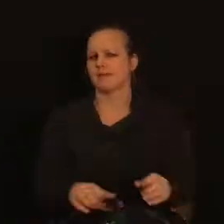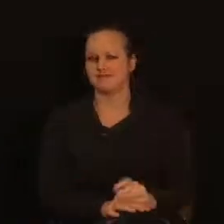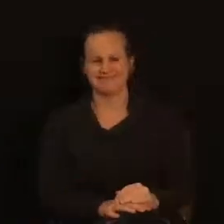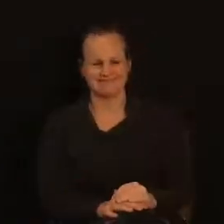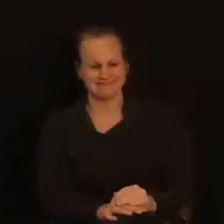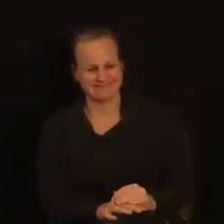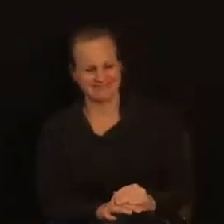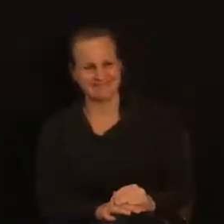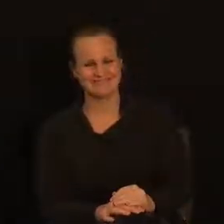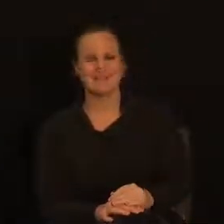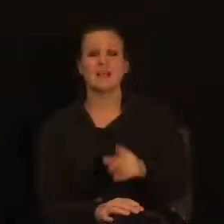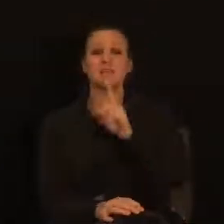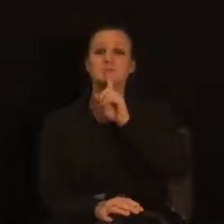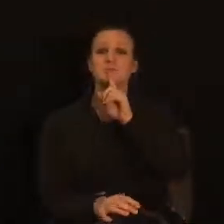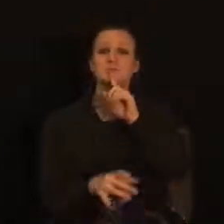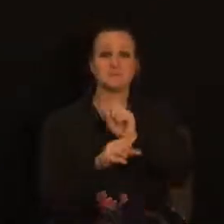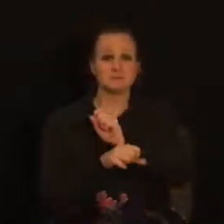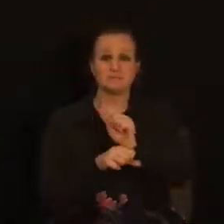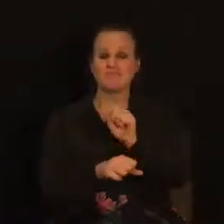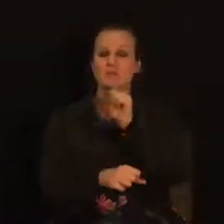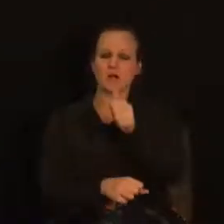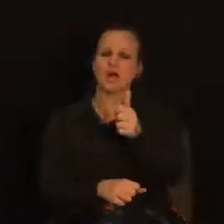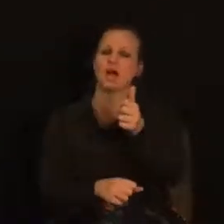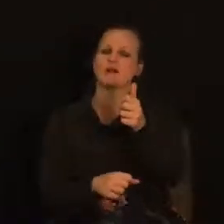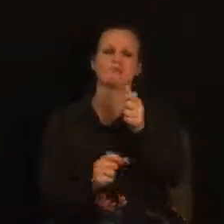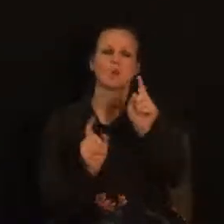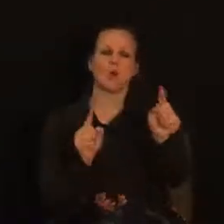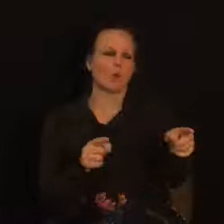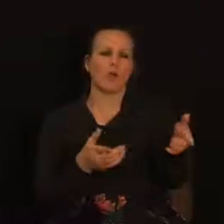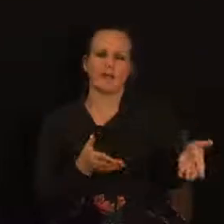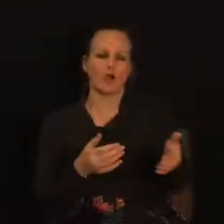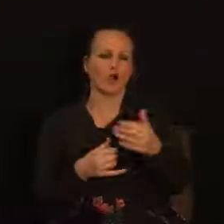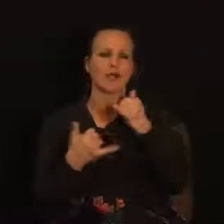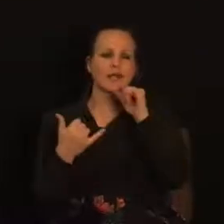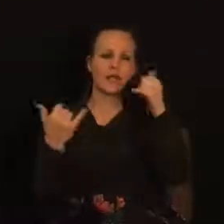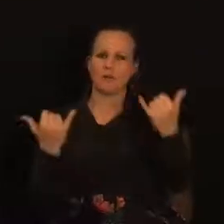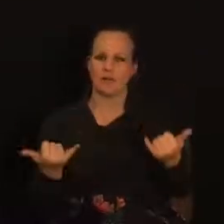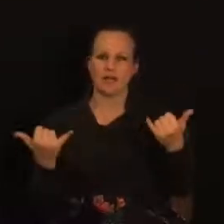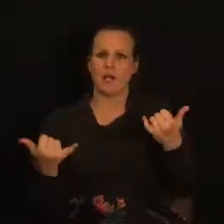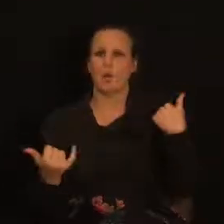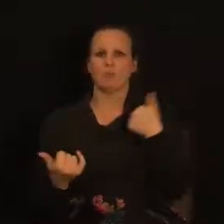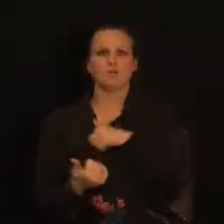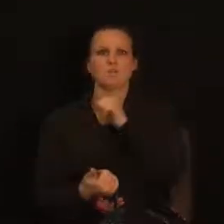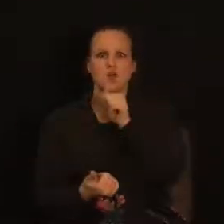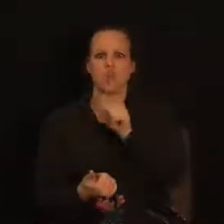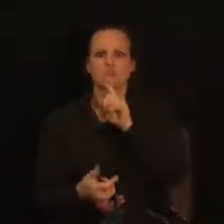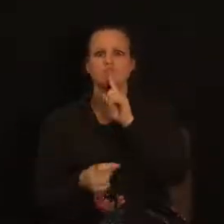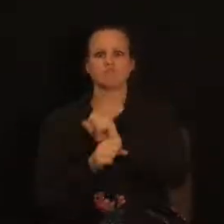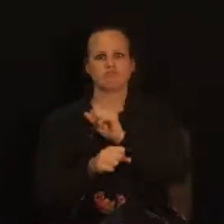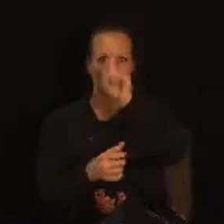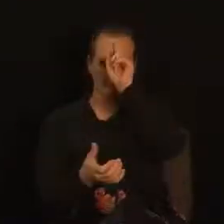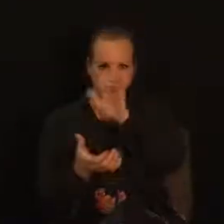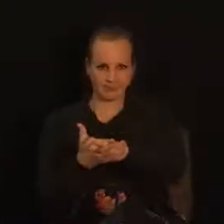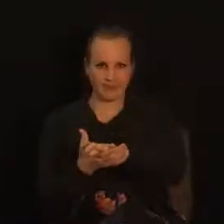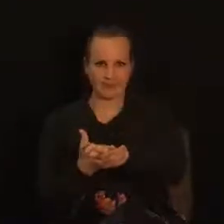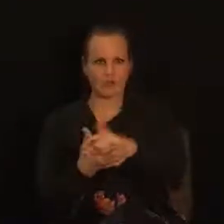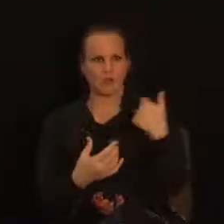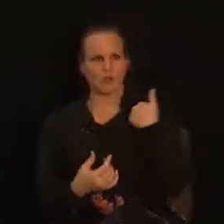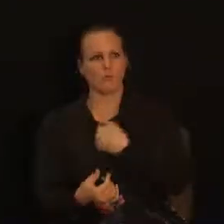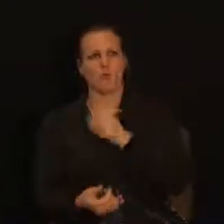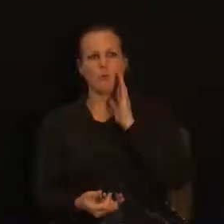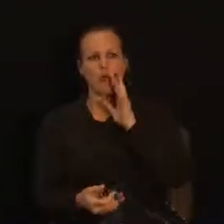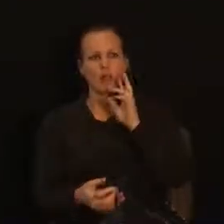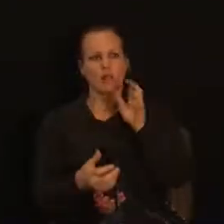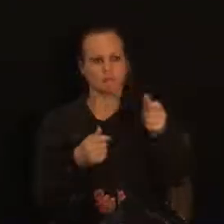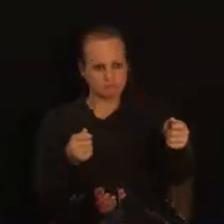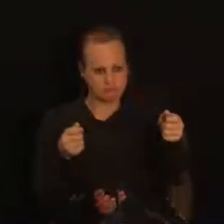truth is that we're not going down there, at least not right now, because we don't really believe that we're going to go down and have our lives completely changed by